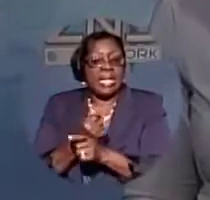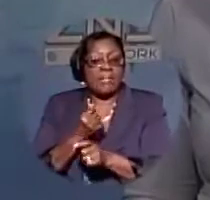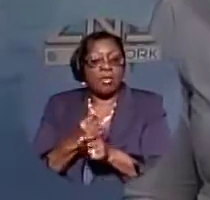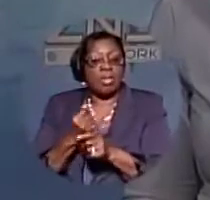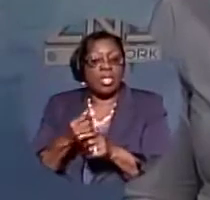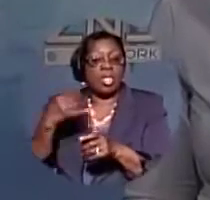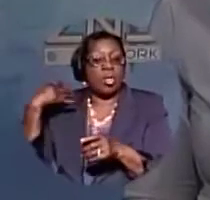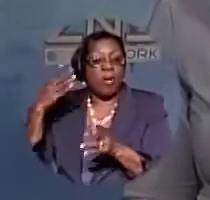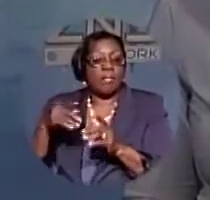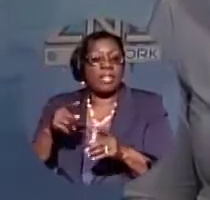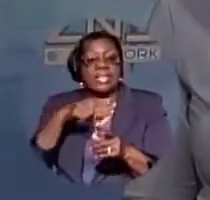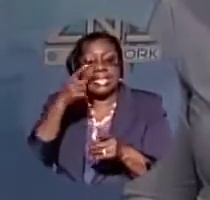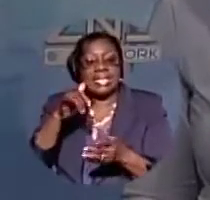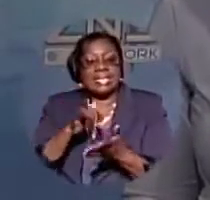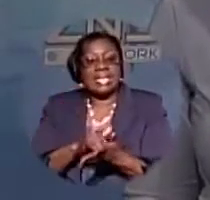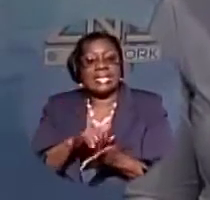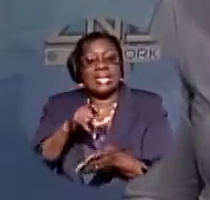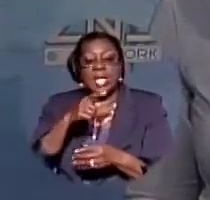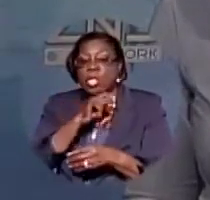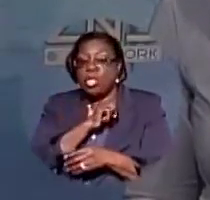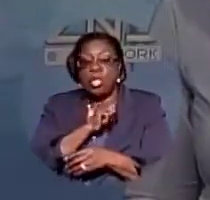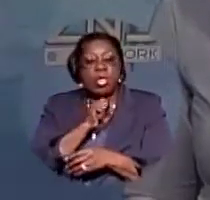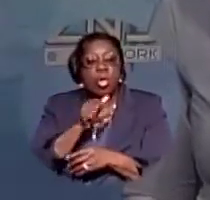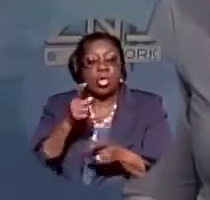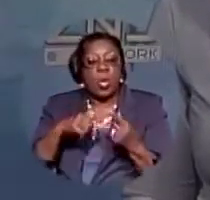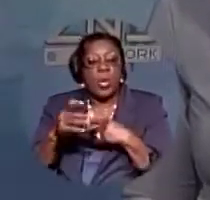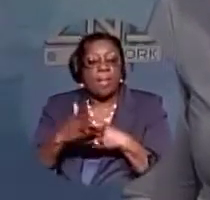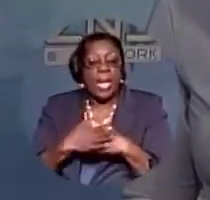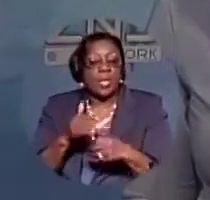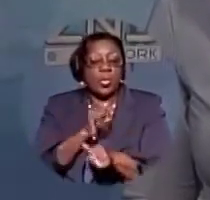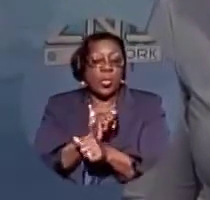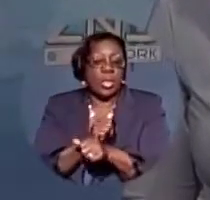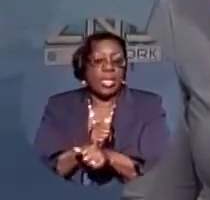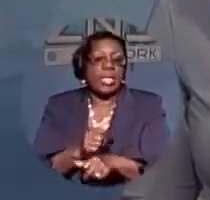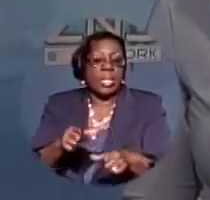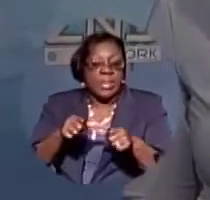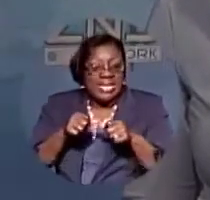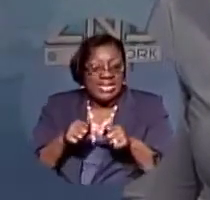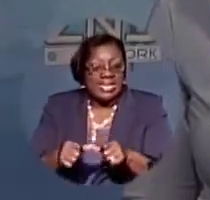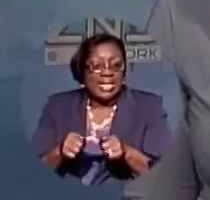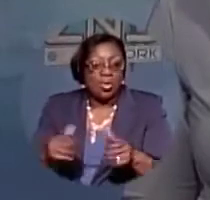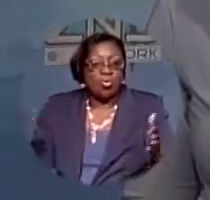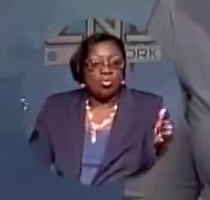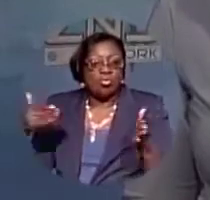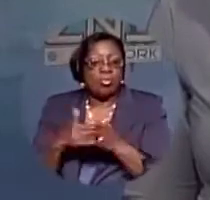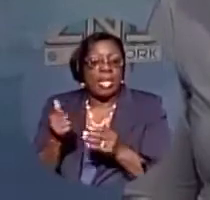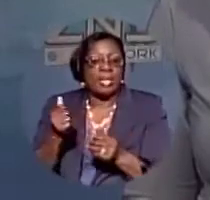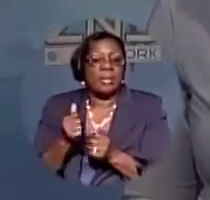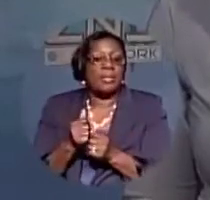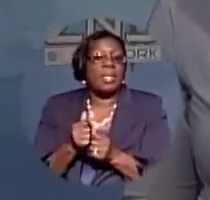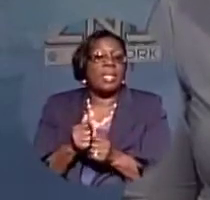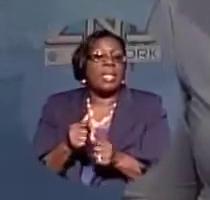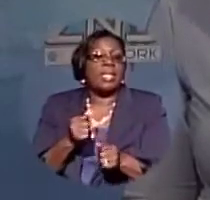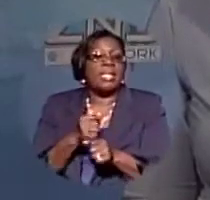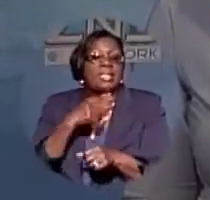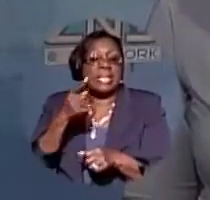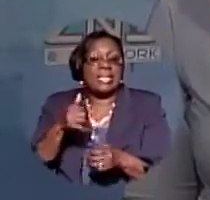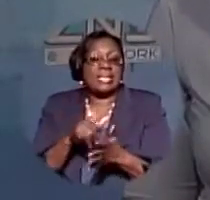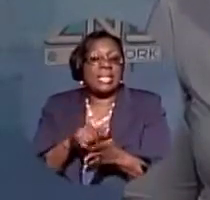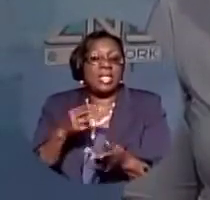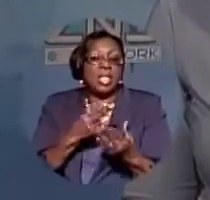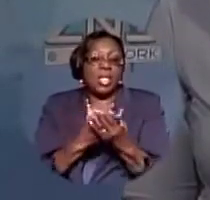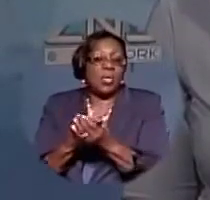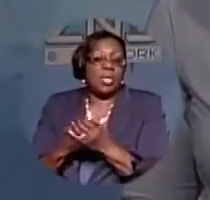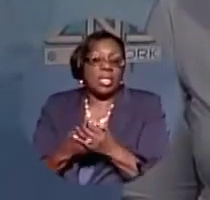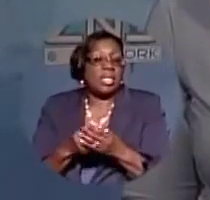officers say they're not going back to work and will continue to strike. Union Vice President Sloan Smith told the press today that the union doesn't believe